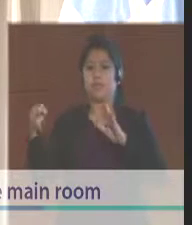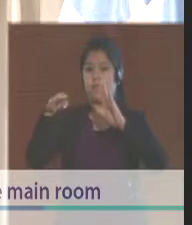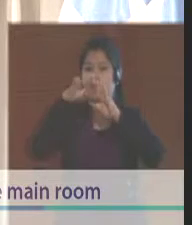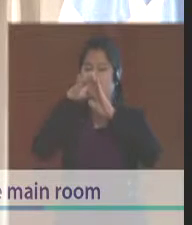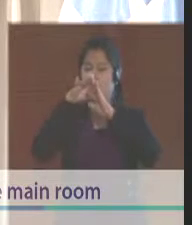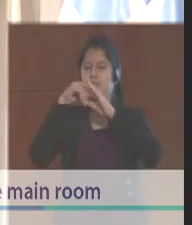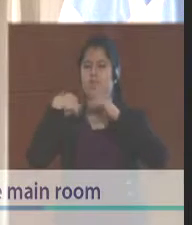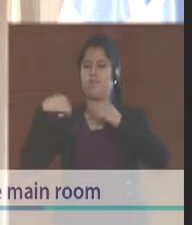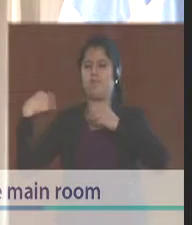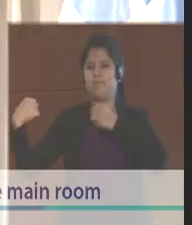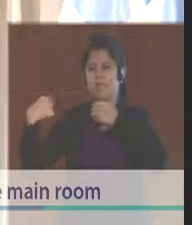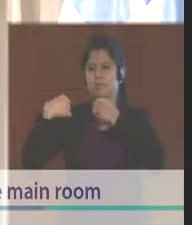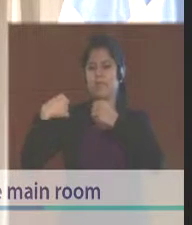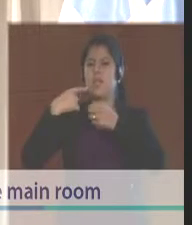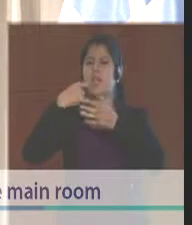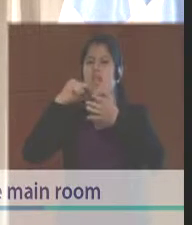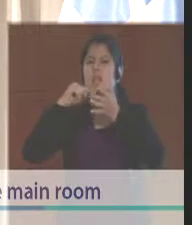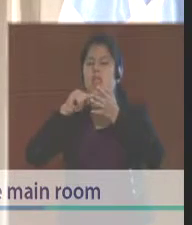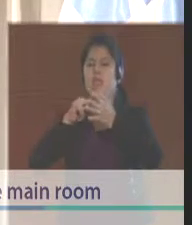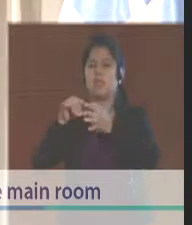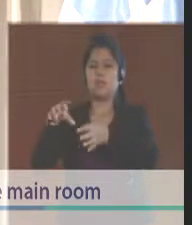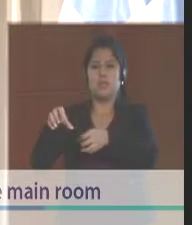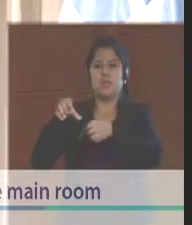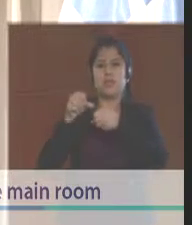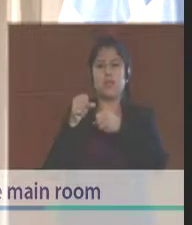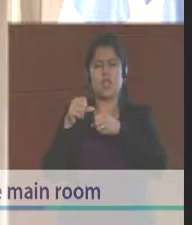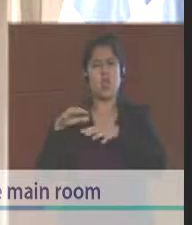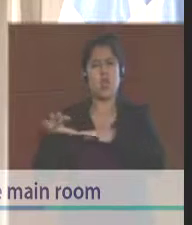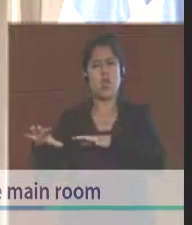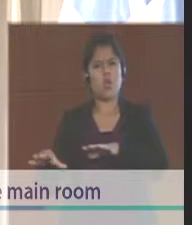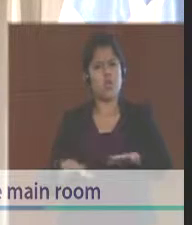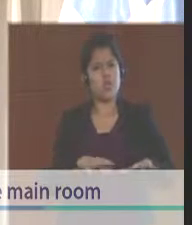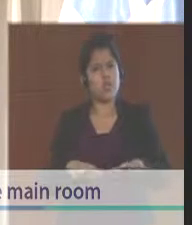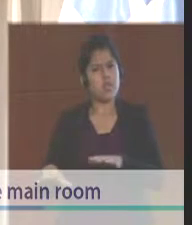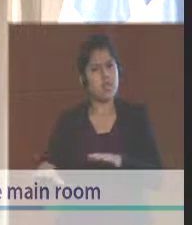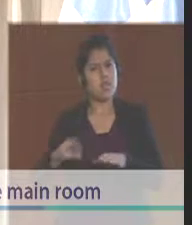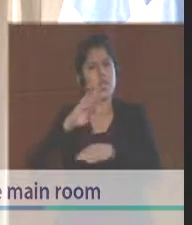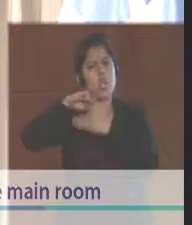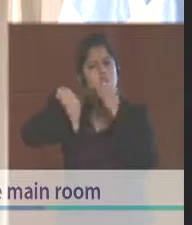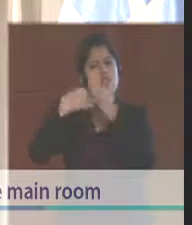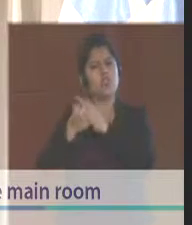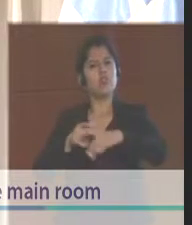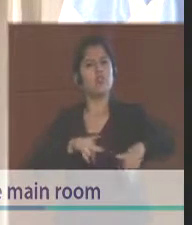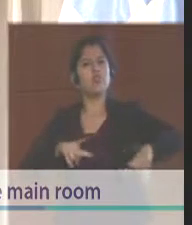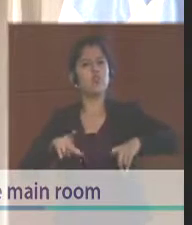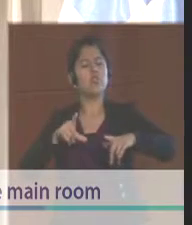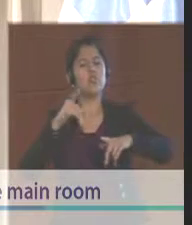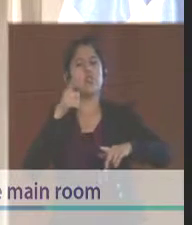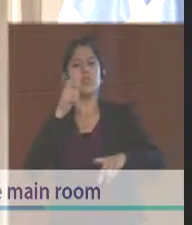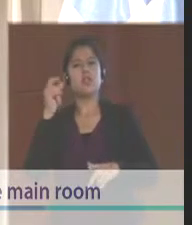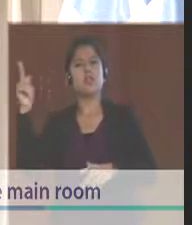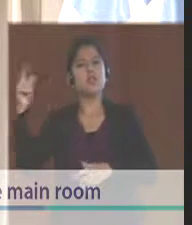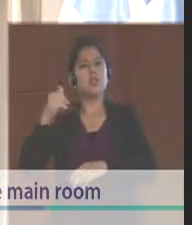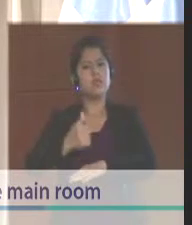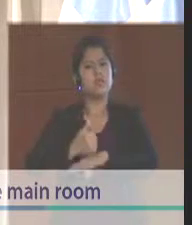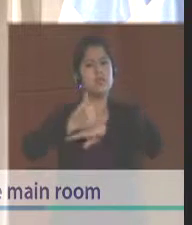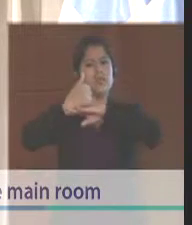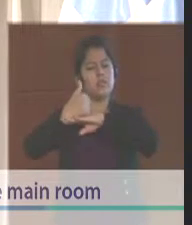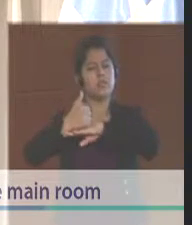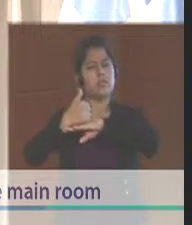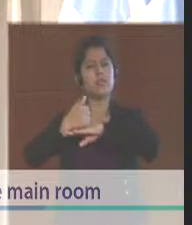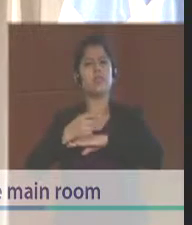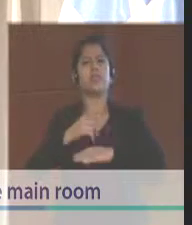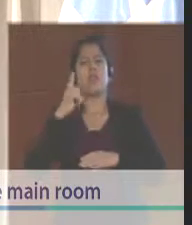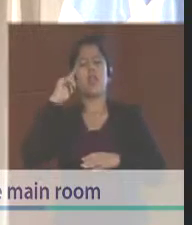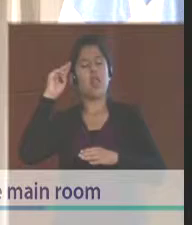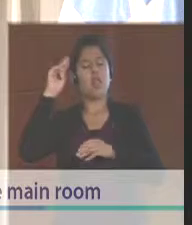the main challenge is the coordinated adoption in all of the territories by the